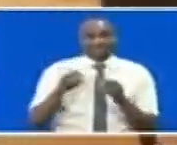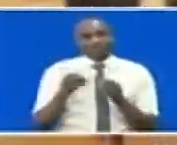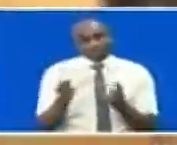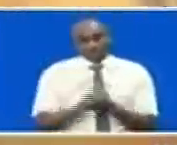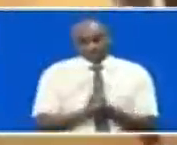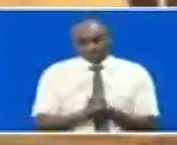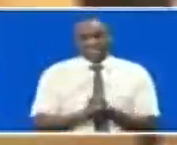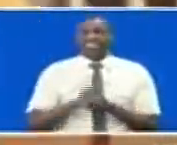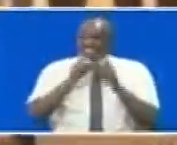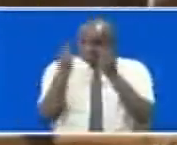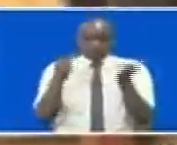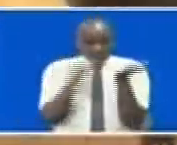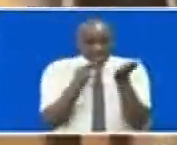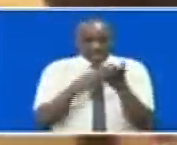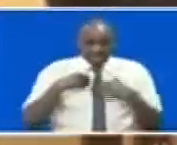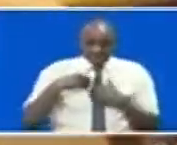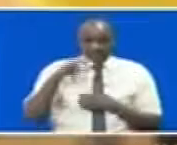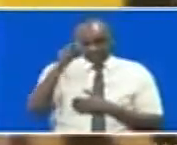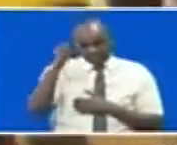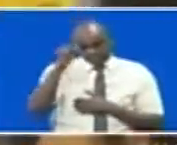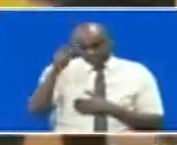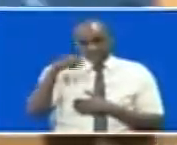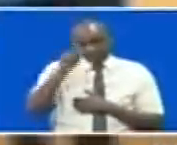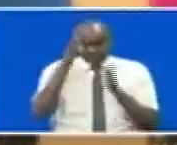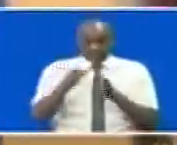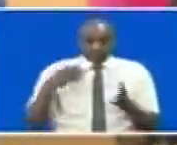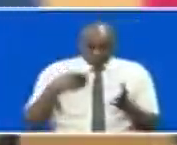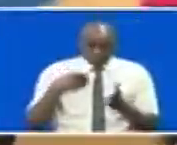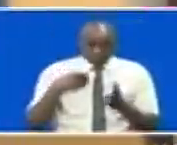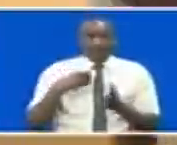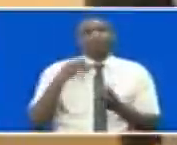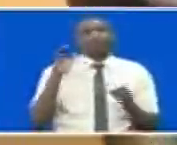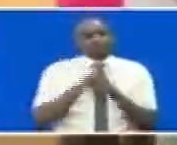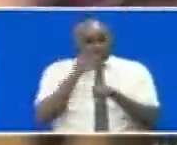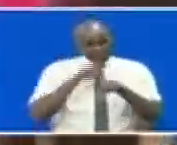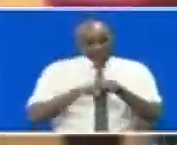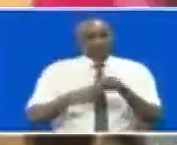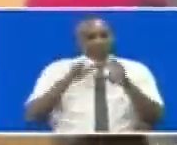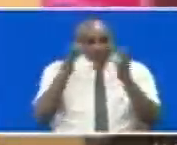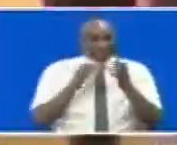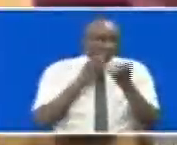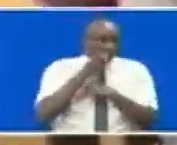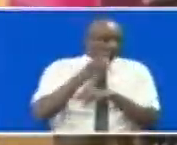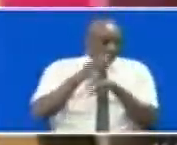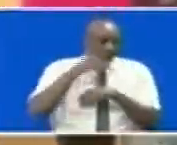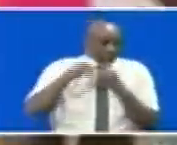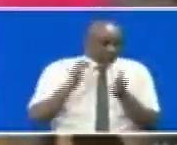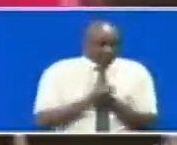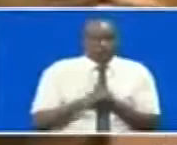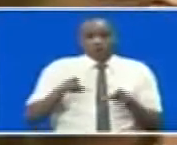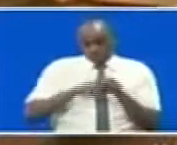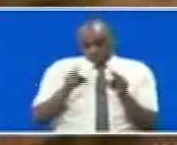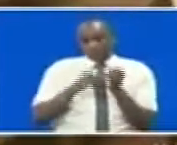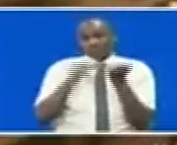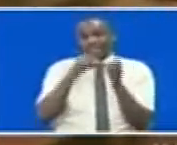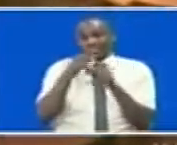Team Uganda will be led by Timothy Cherotich, a four-time world cross-country champion. Ugandan team will also have Stephen